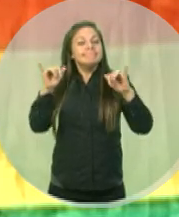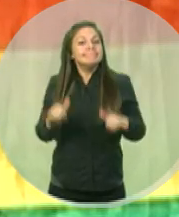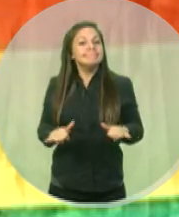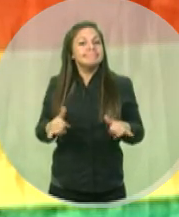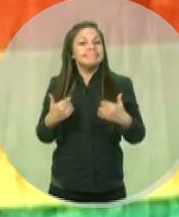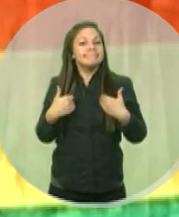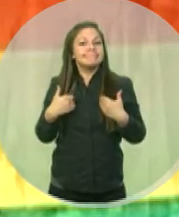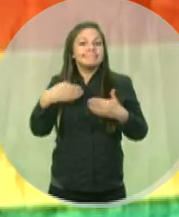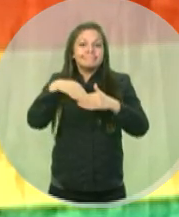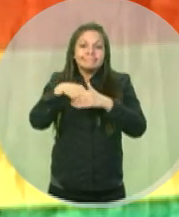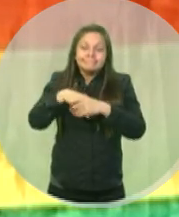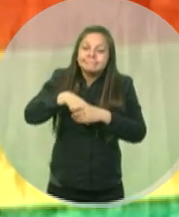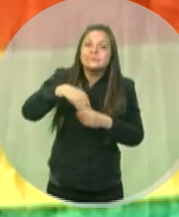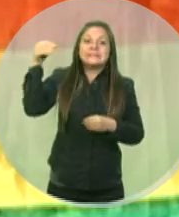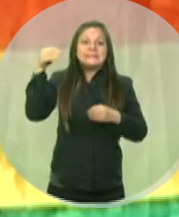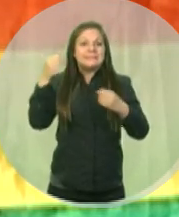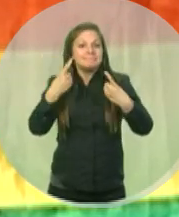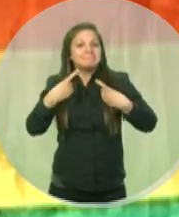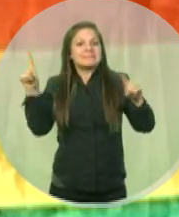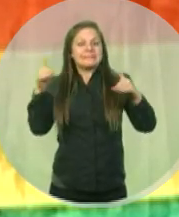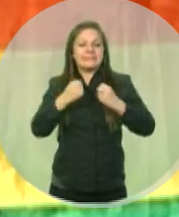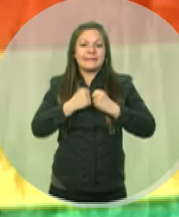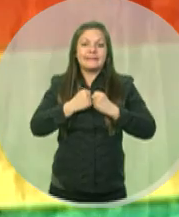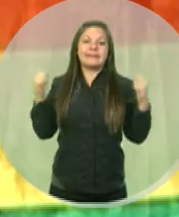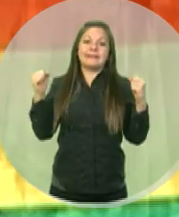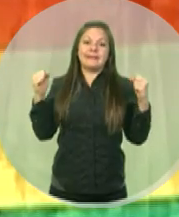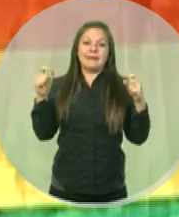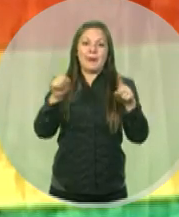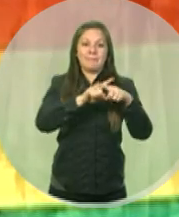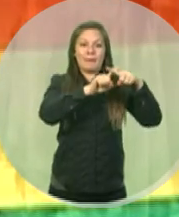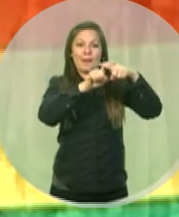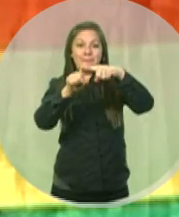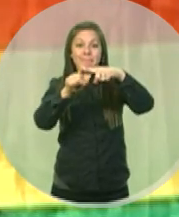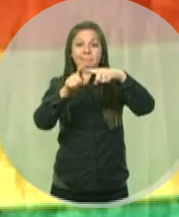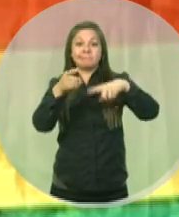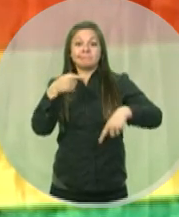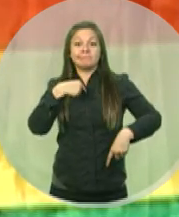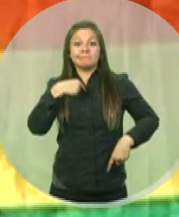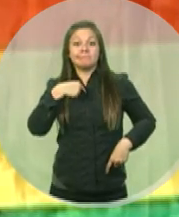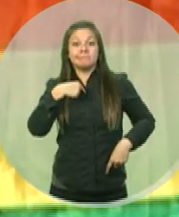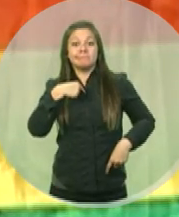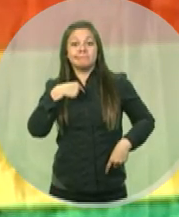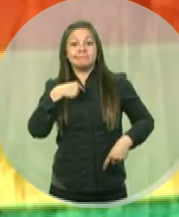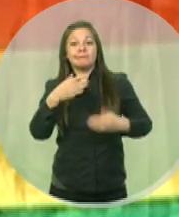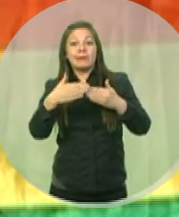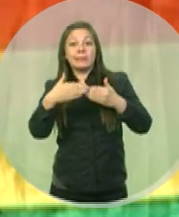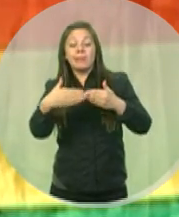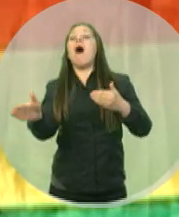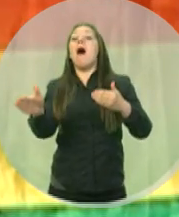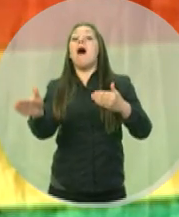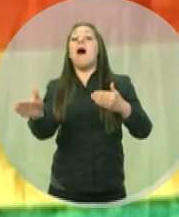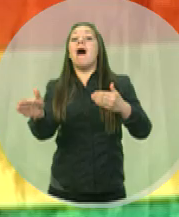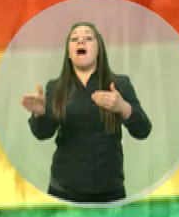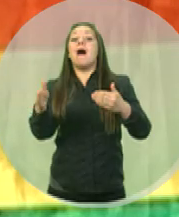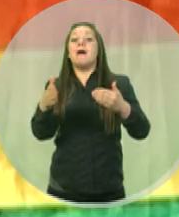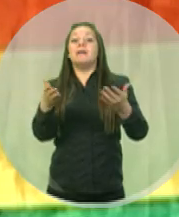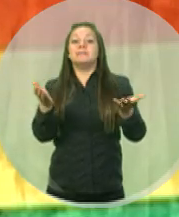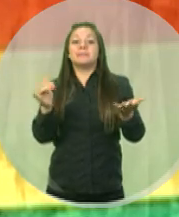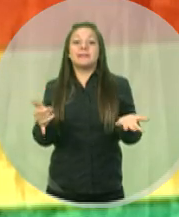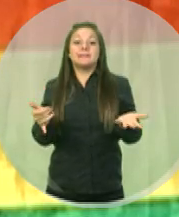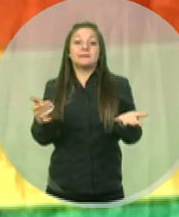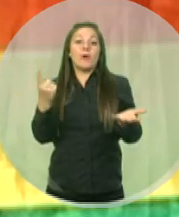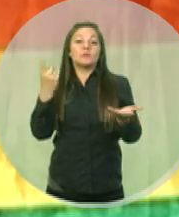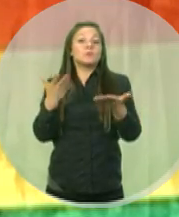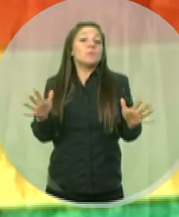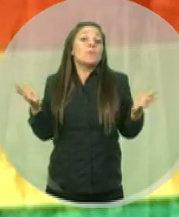it's quite literally like coming out of the closet. It's like a series of doors opening. But one thing I made it clear with my family, and I had to make it clear because of